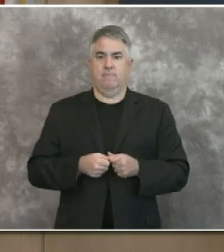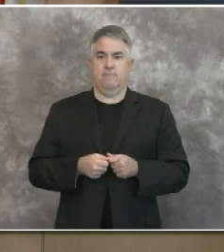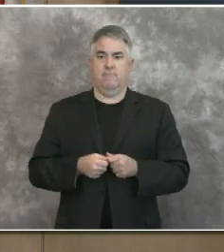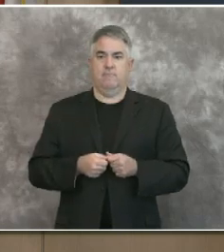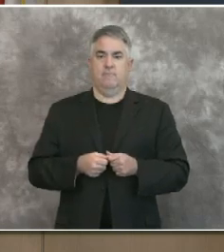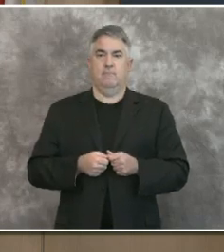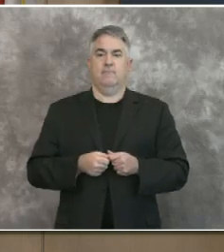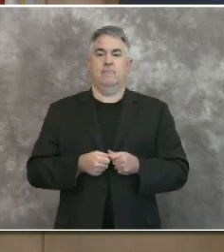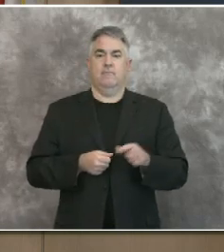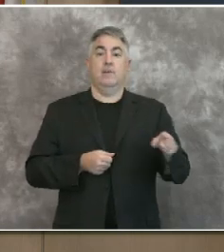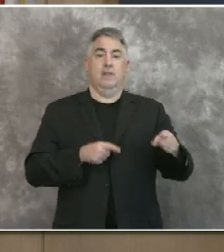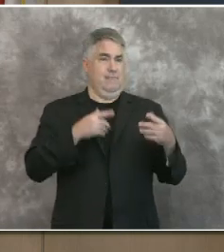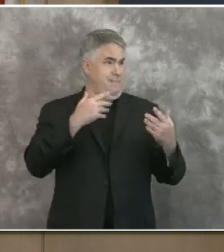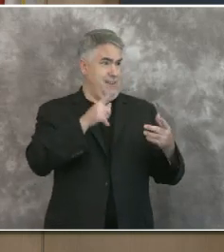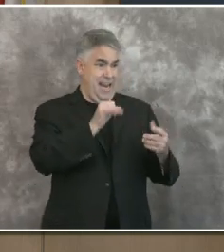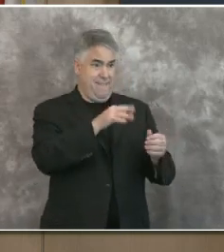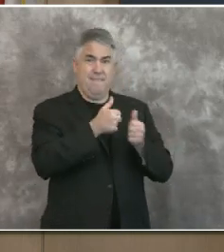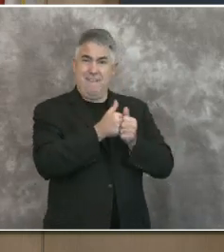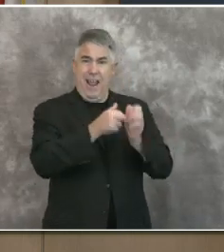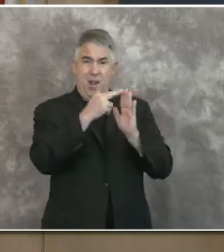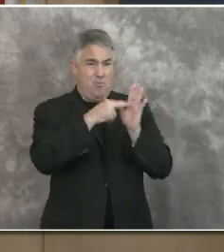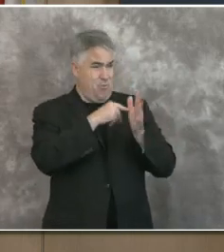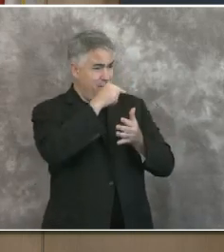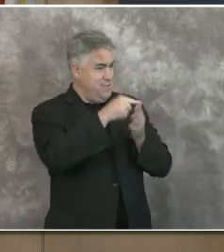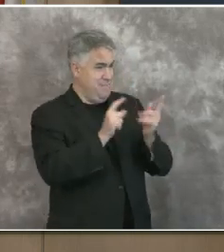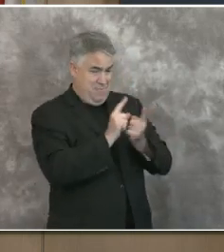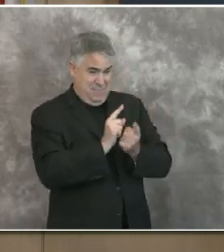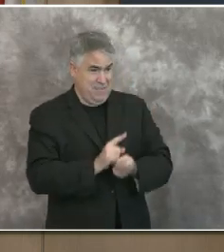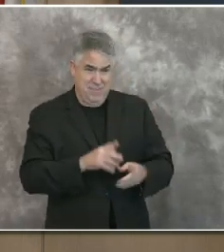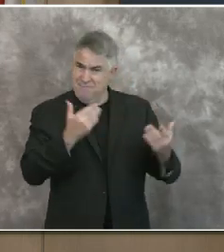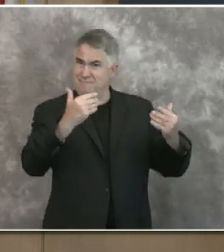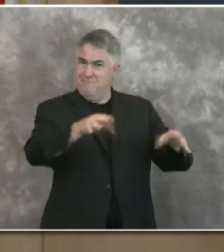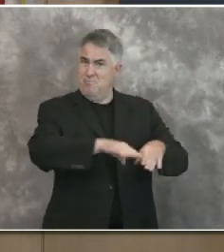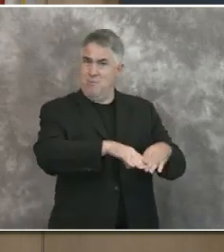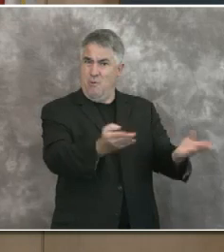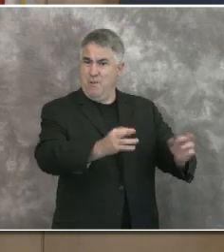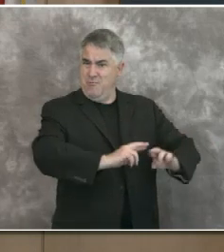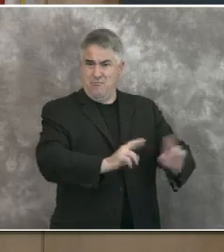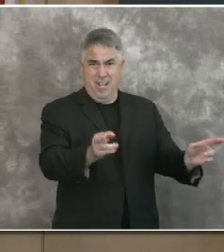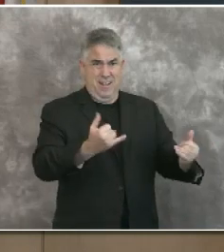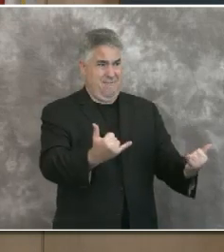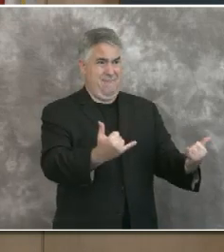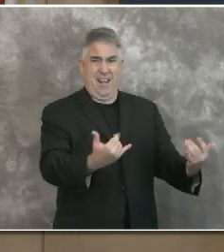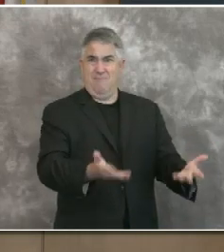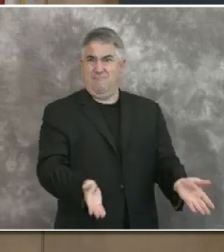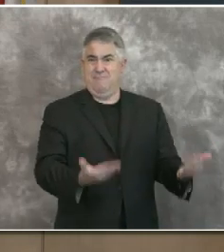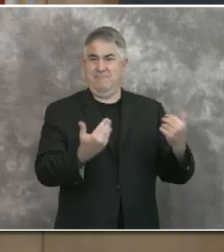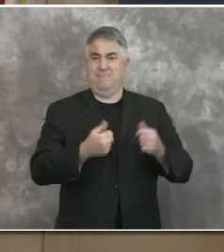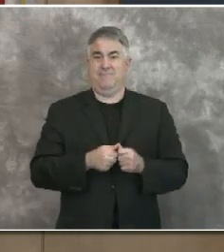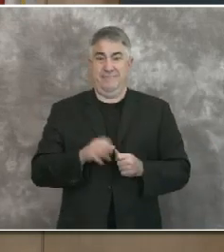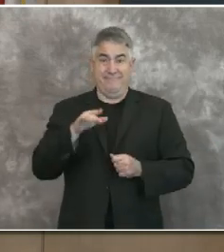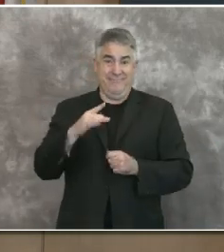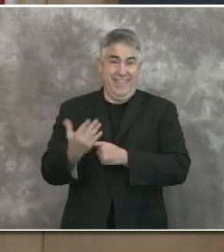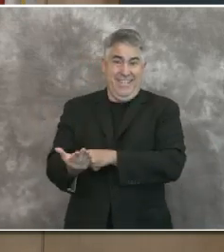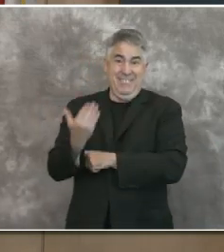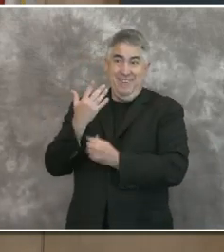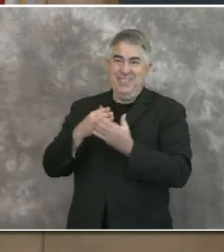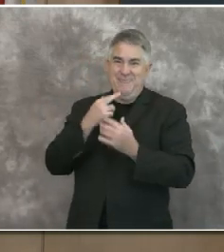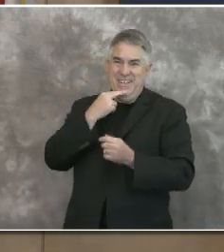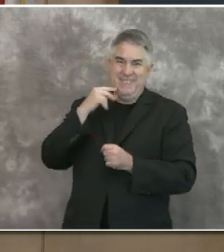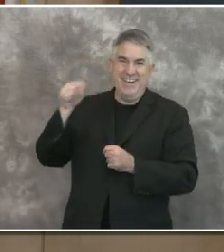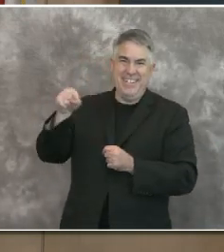could reopen as soon as today. As a result, this morning, some restaurants were able to open for